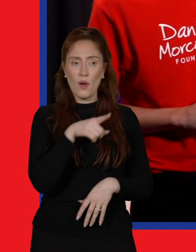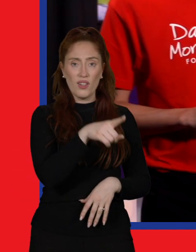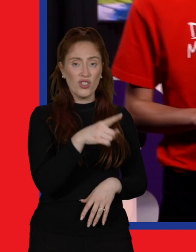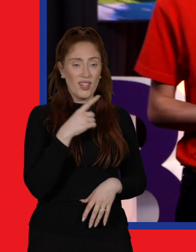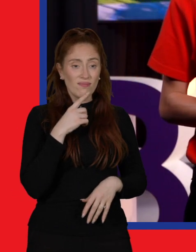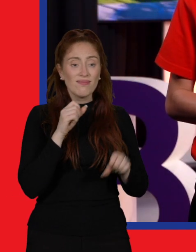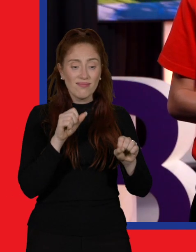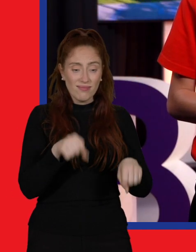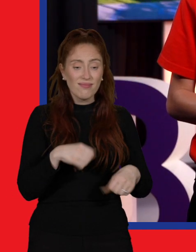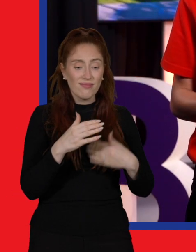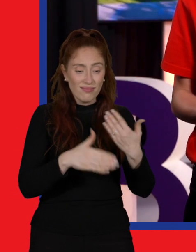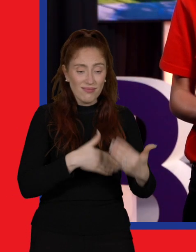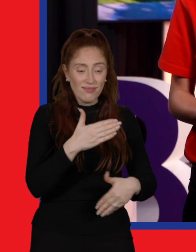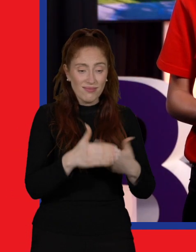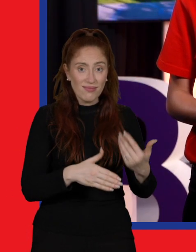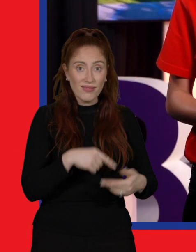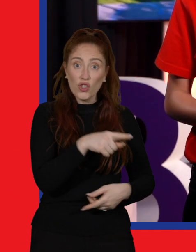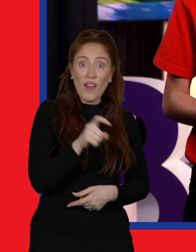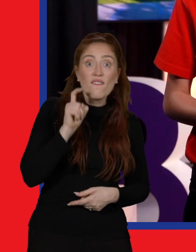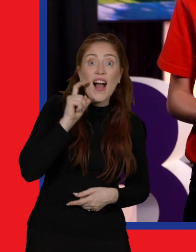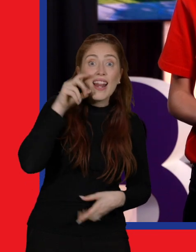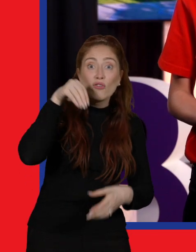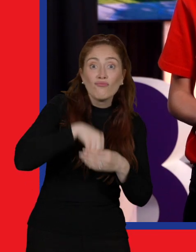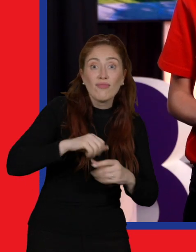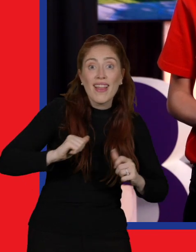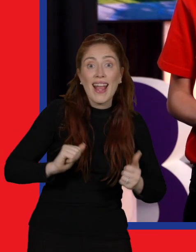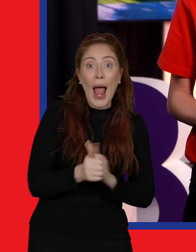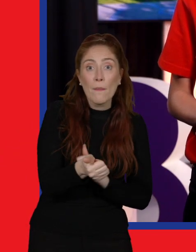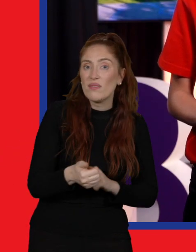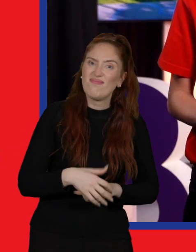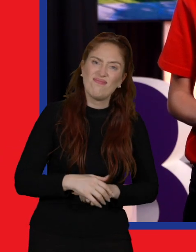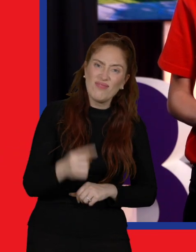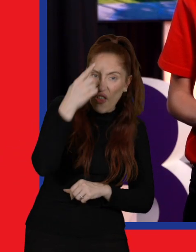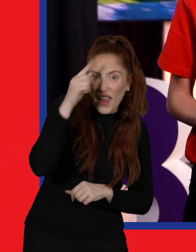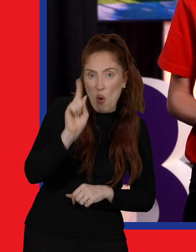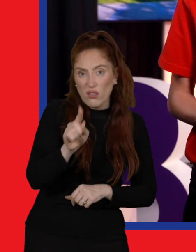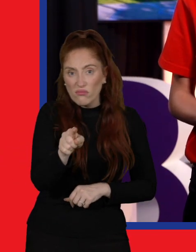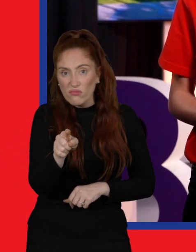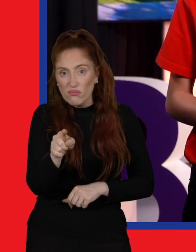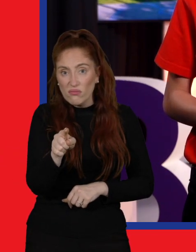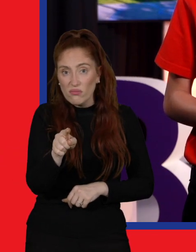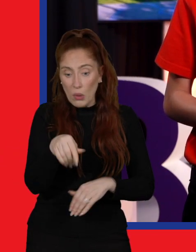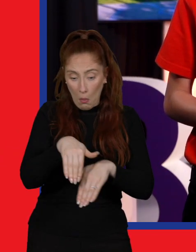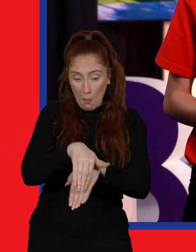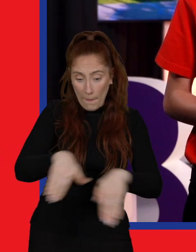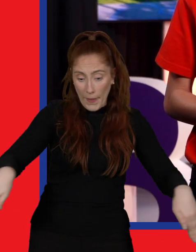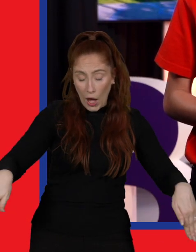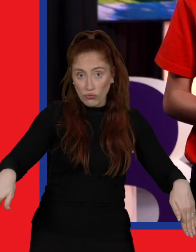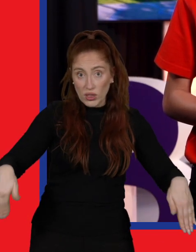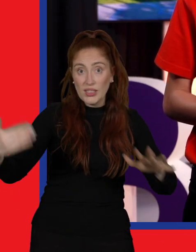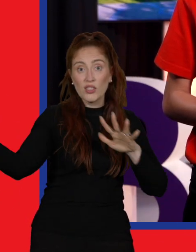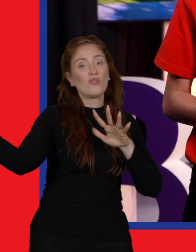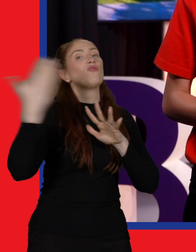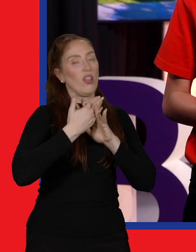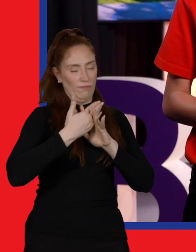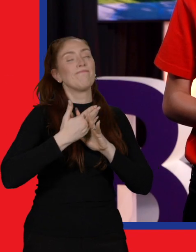Wow. Hayley might have gone along with the game, but I don't think she's having fun anymore. What do you think? Were the